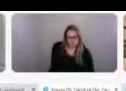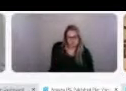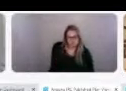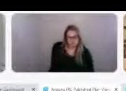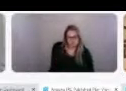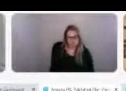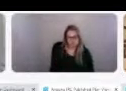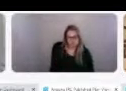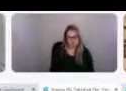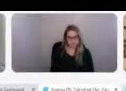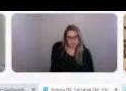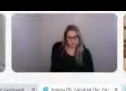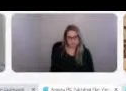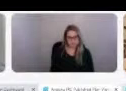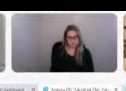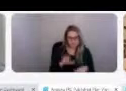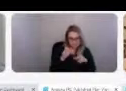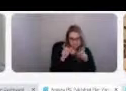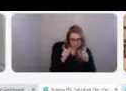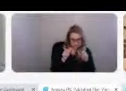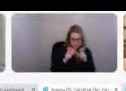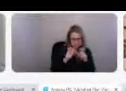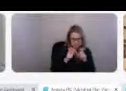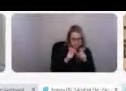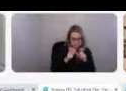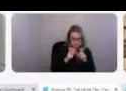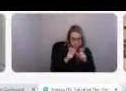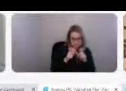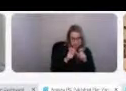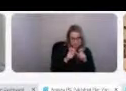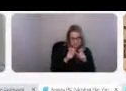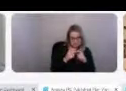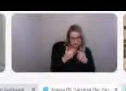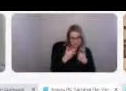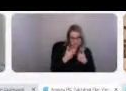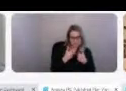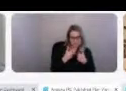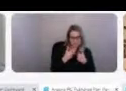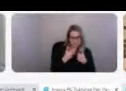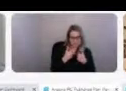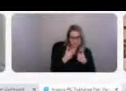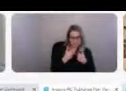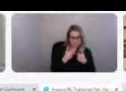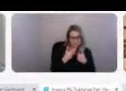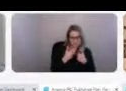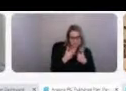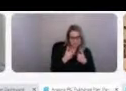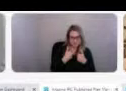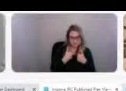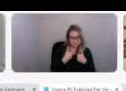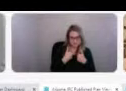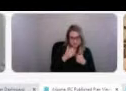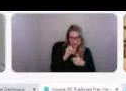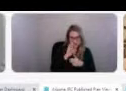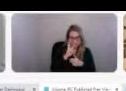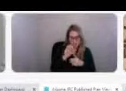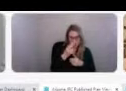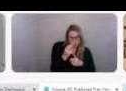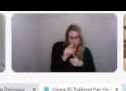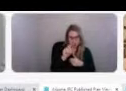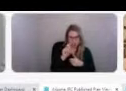uh i'm in that that little finger there that got uh uh absorbed into uh owen turkey and